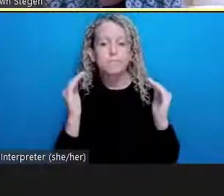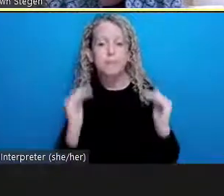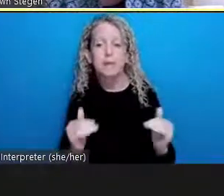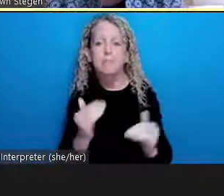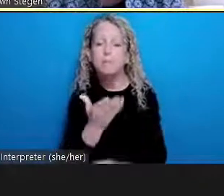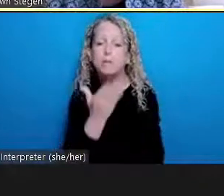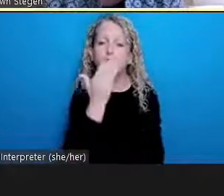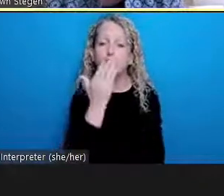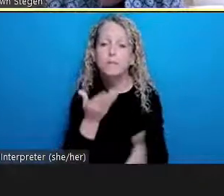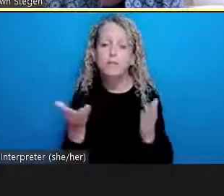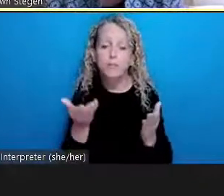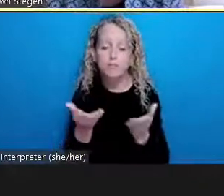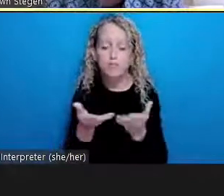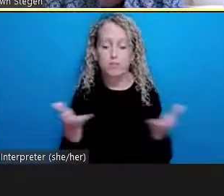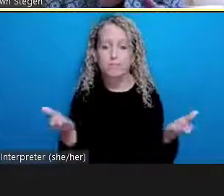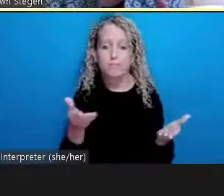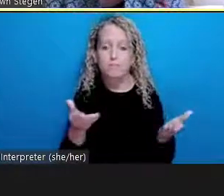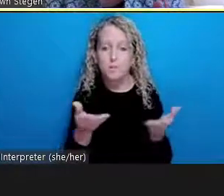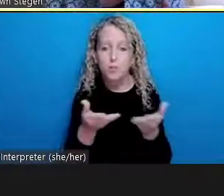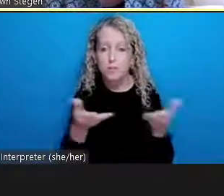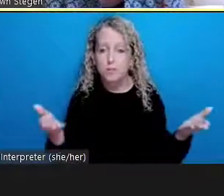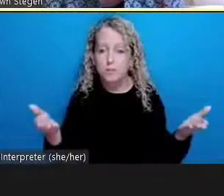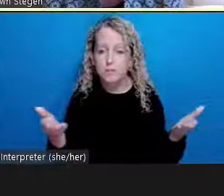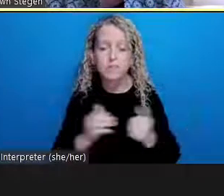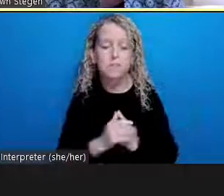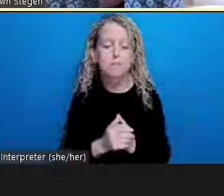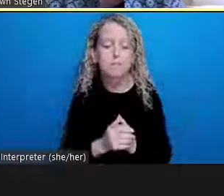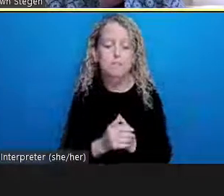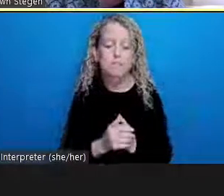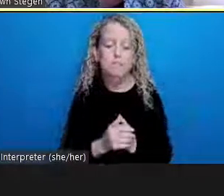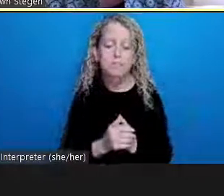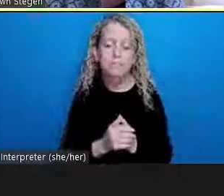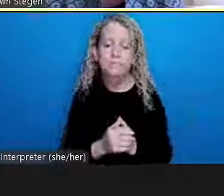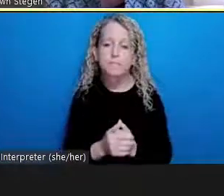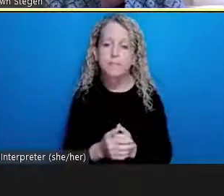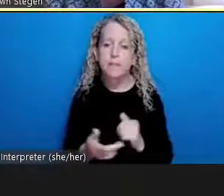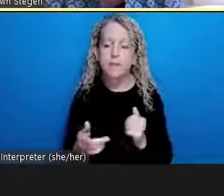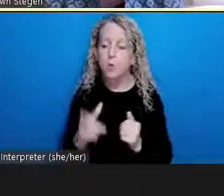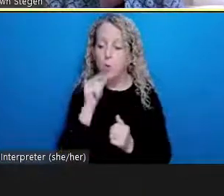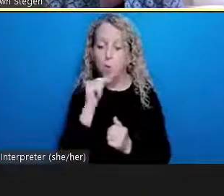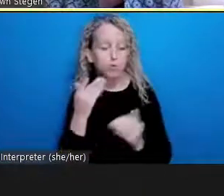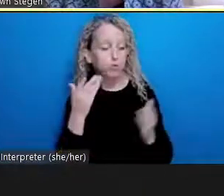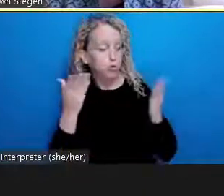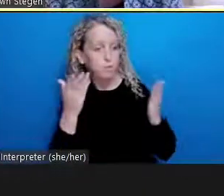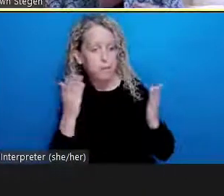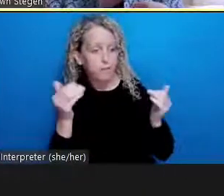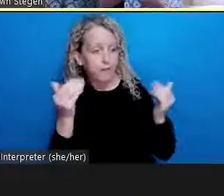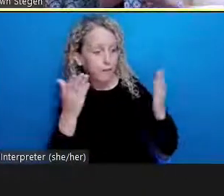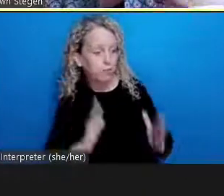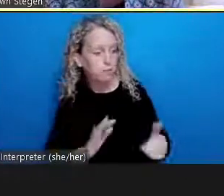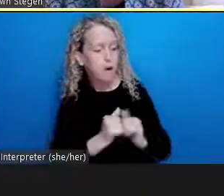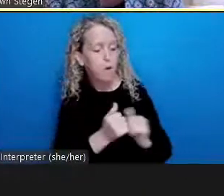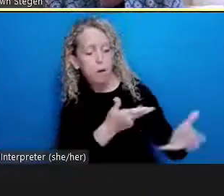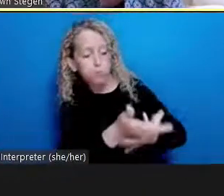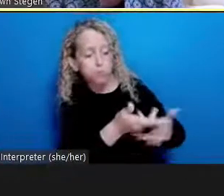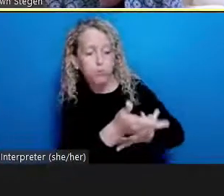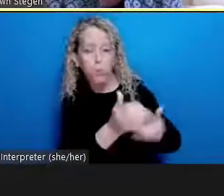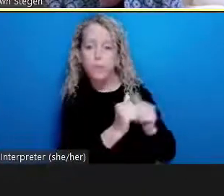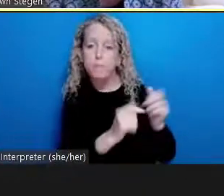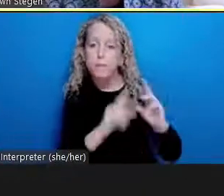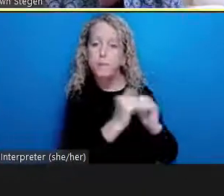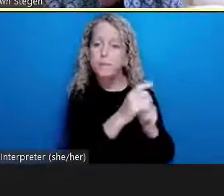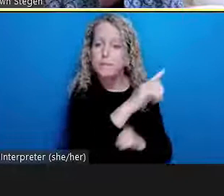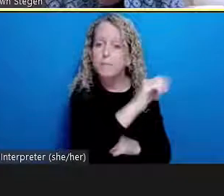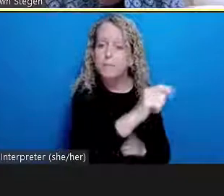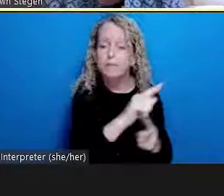really about how we as service providers interact with persons with disabilities, train our